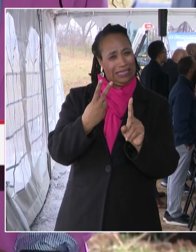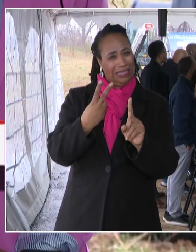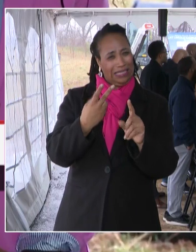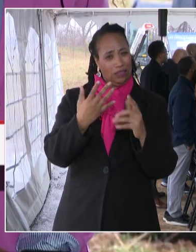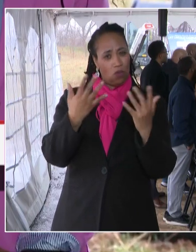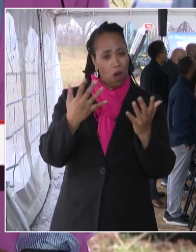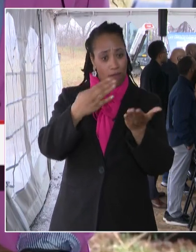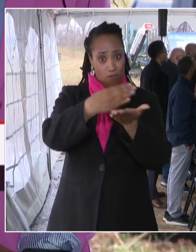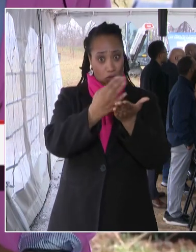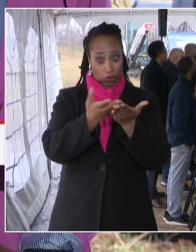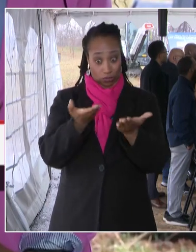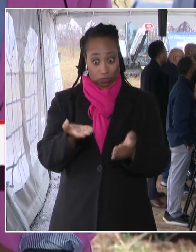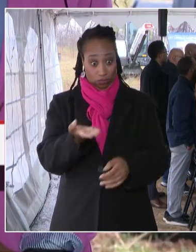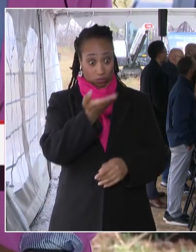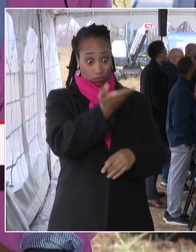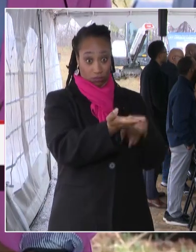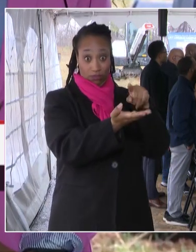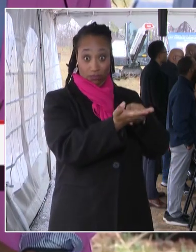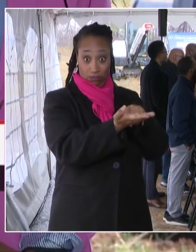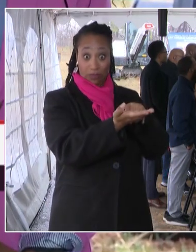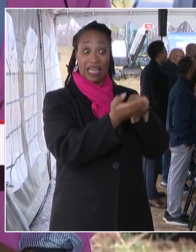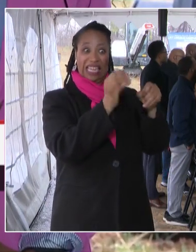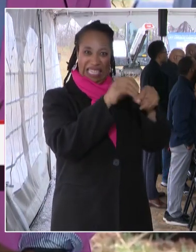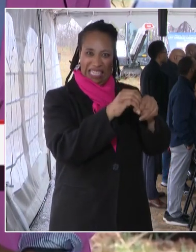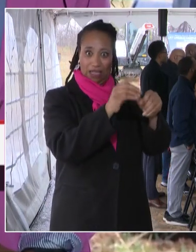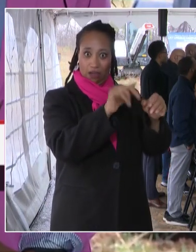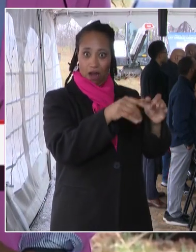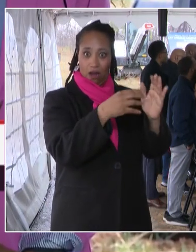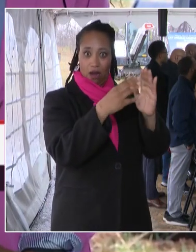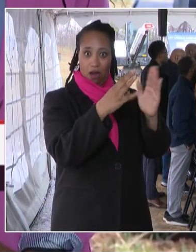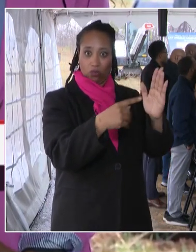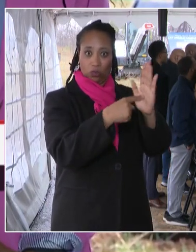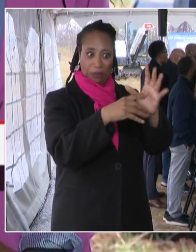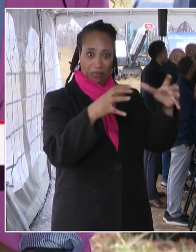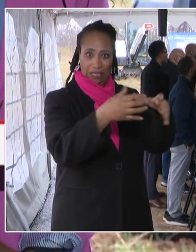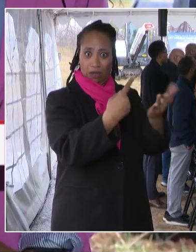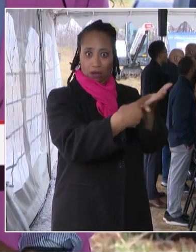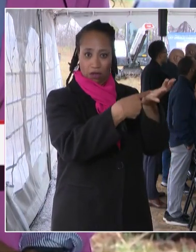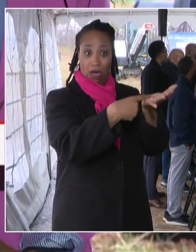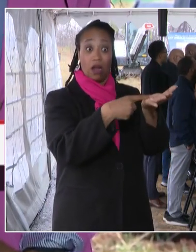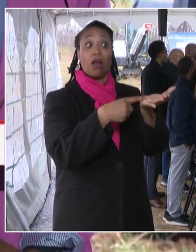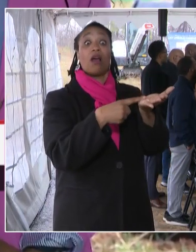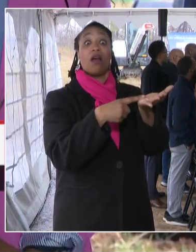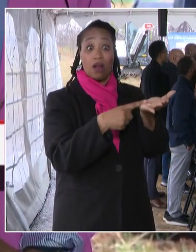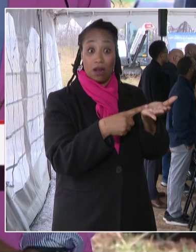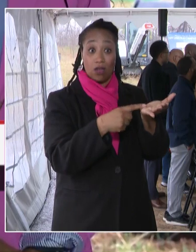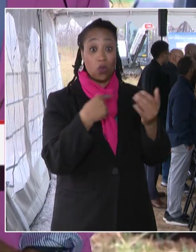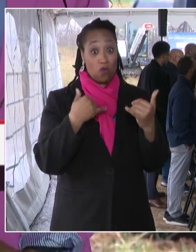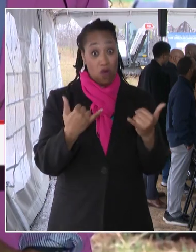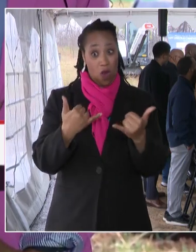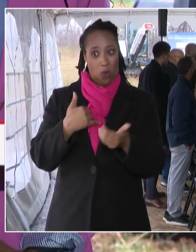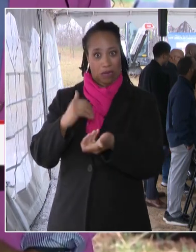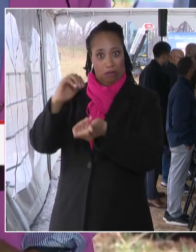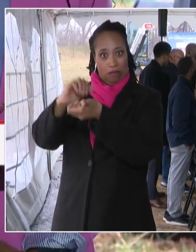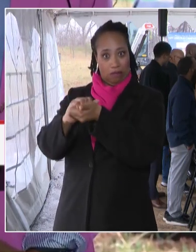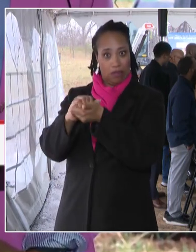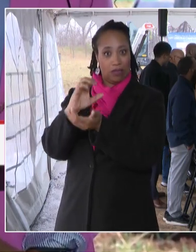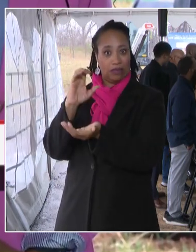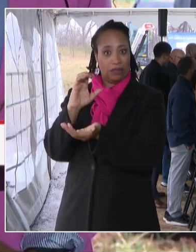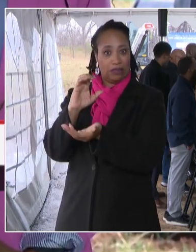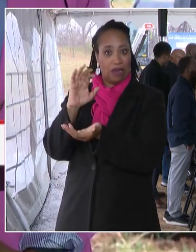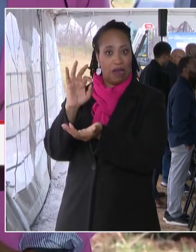this stage in our process, we work hand in hand with the CFO to certify our budget, and that's when it's